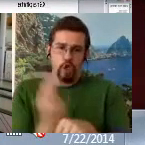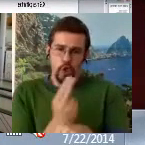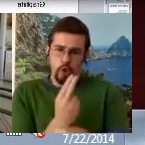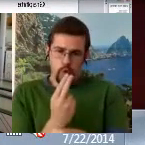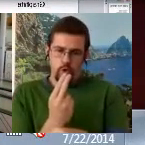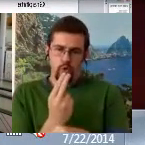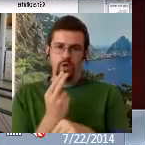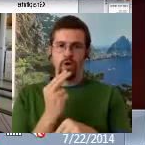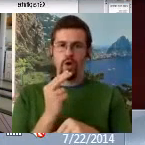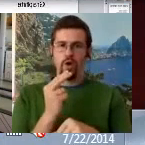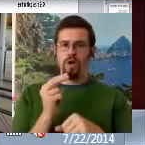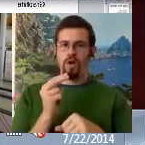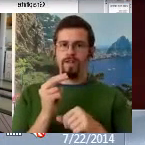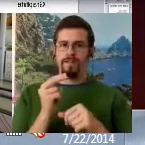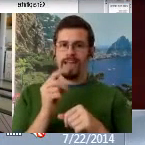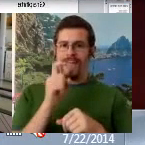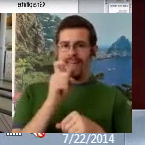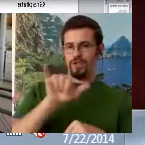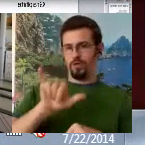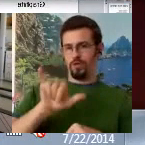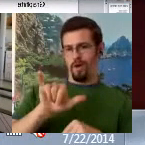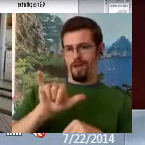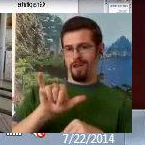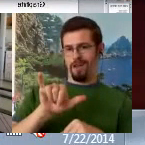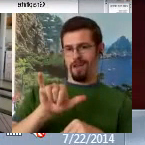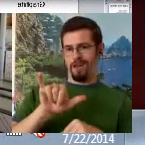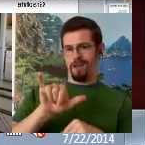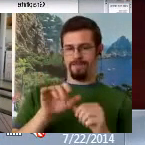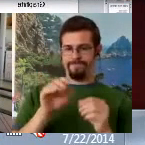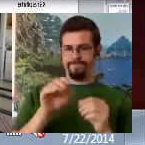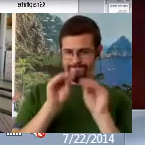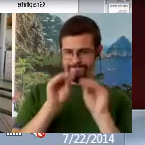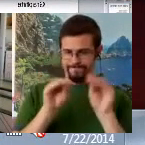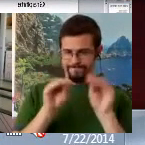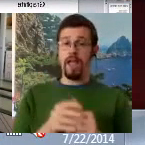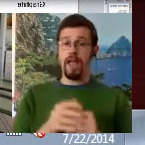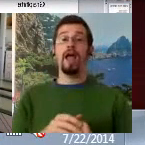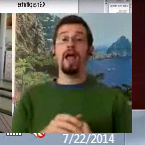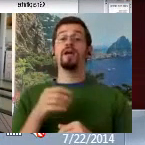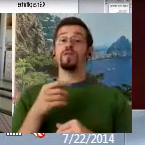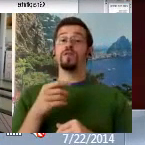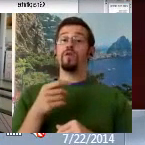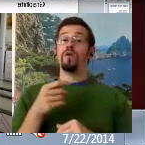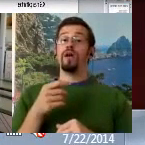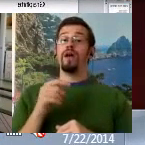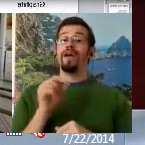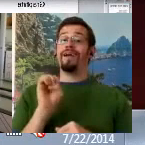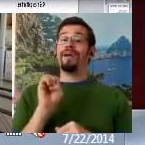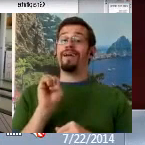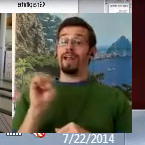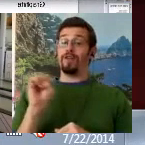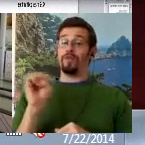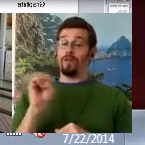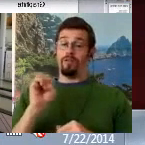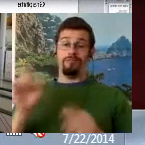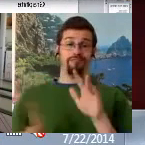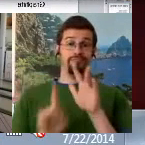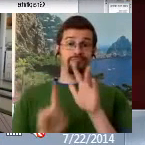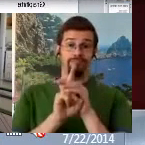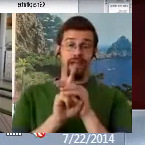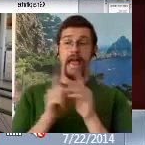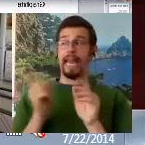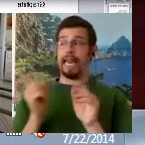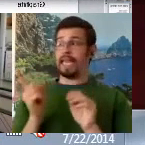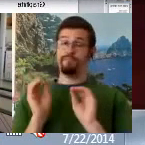sure how we were going to do it, and then Eduardo Trápani came along, and he used the coordinate characters in Graphite, and he used them for the Graphite